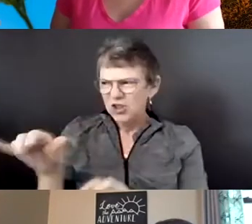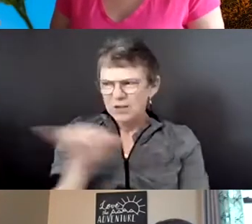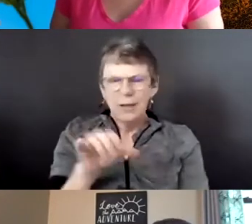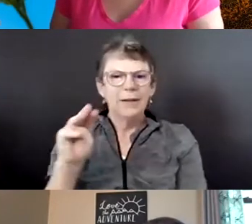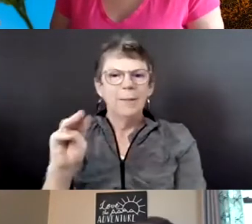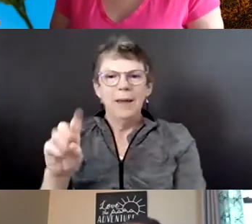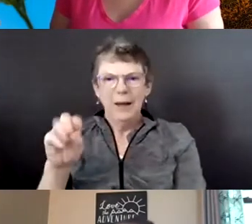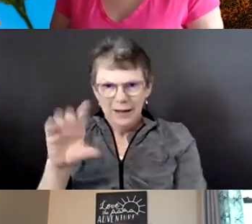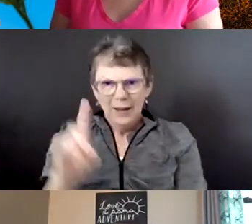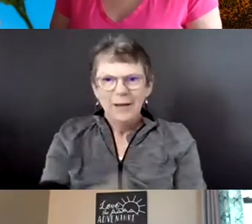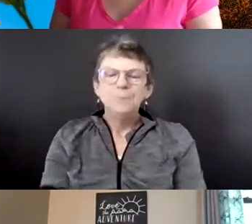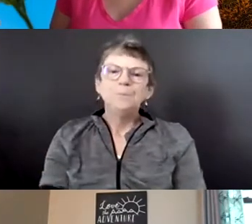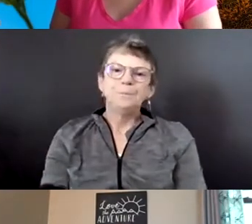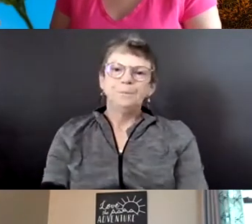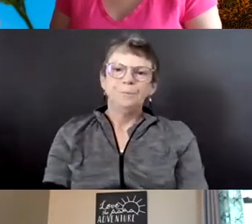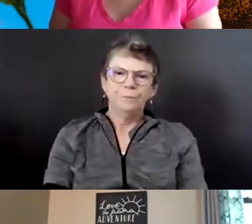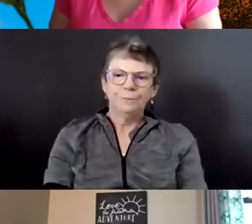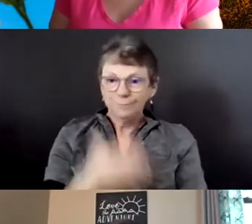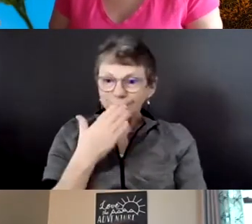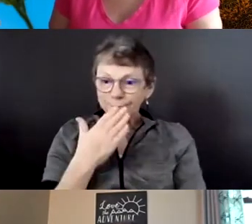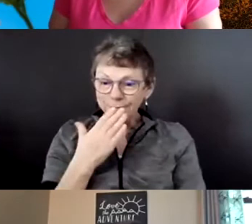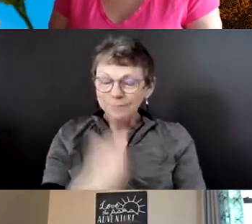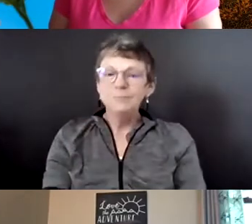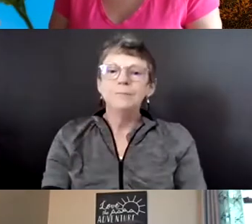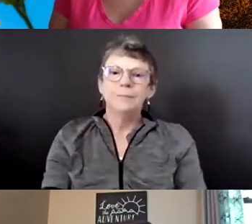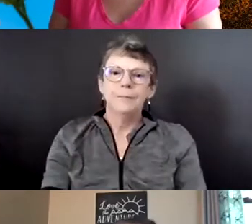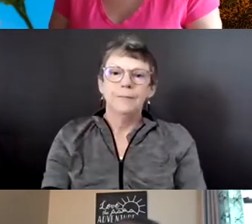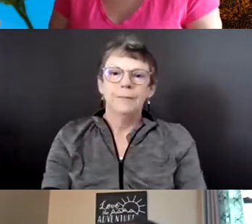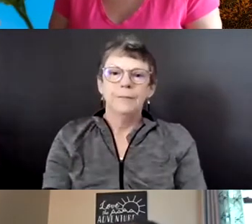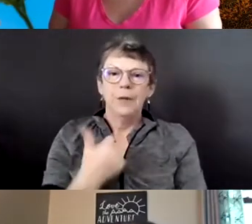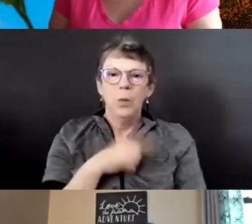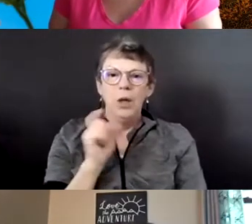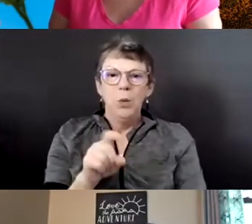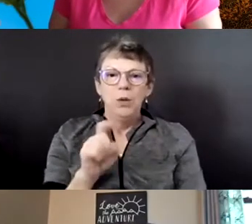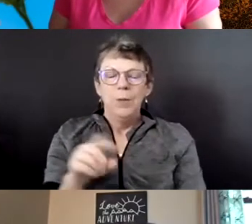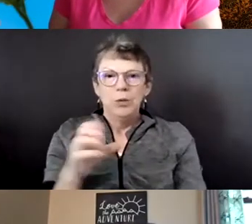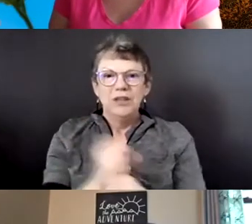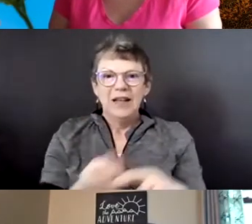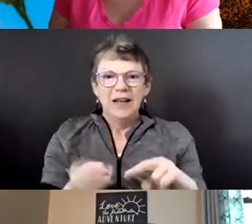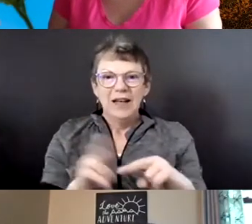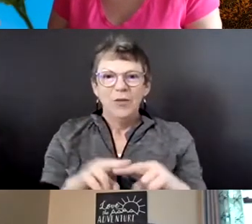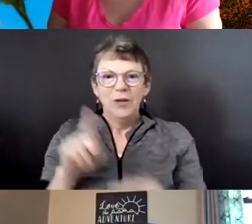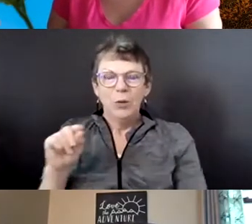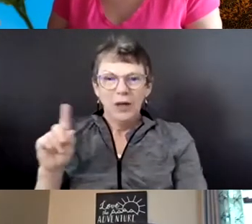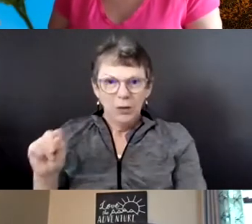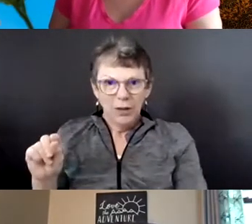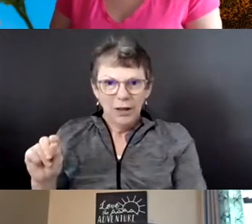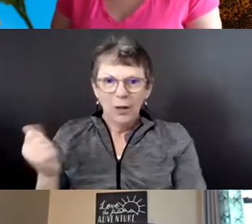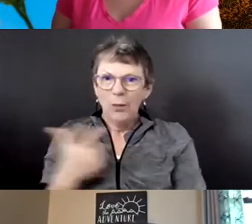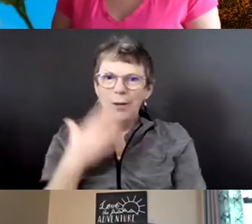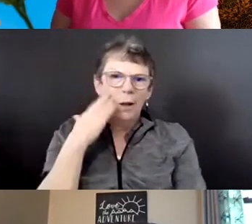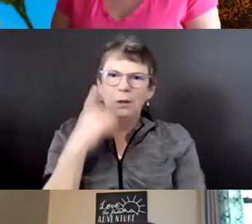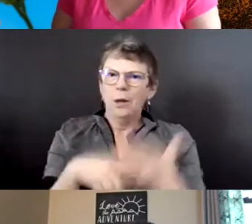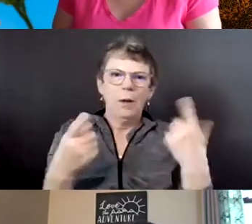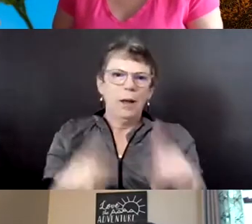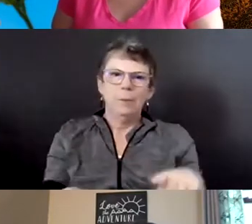Yeah, thank you very much. We were supposed to get an increase in 2020, but we all know what happened in 2020. So Yeah. the